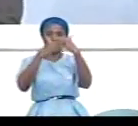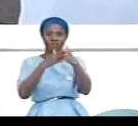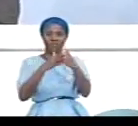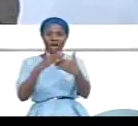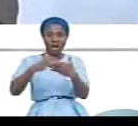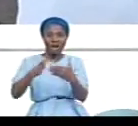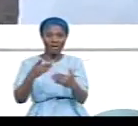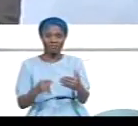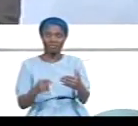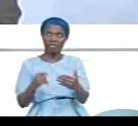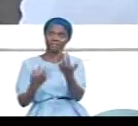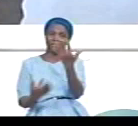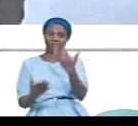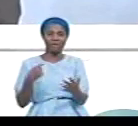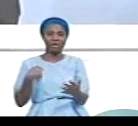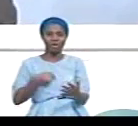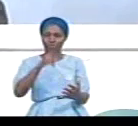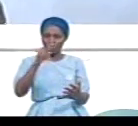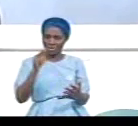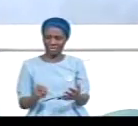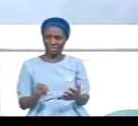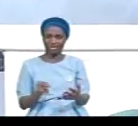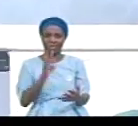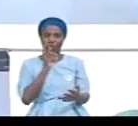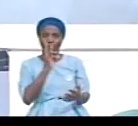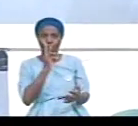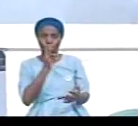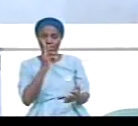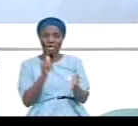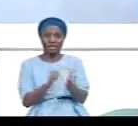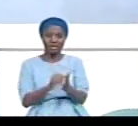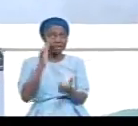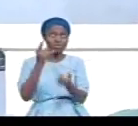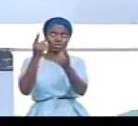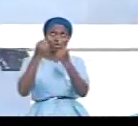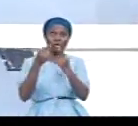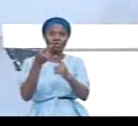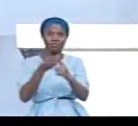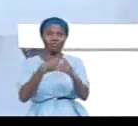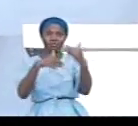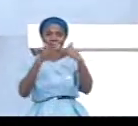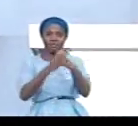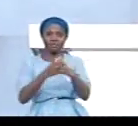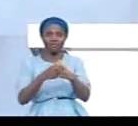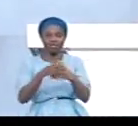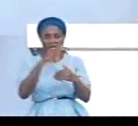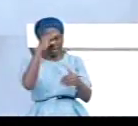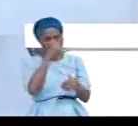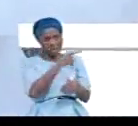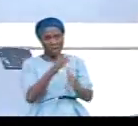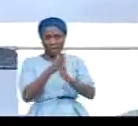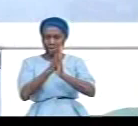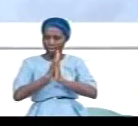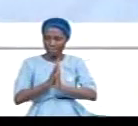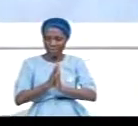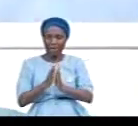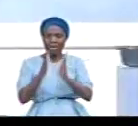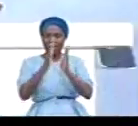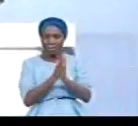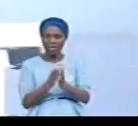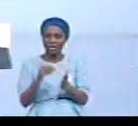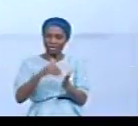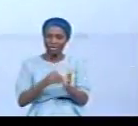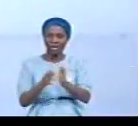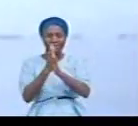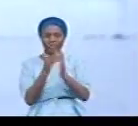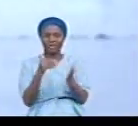deluge of water that will come from heaven. He prayed and prayed and prayed. It has not happened.